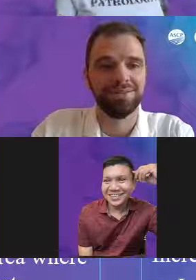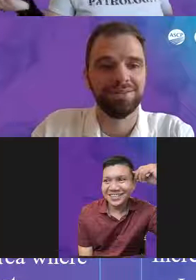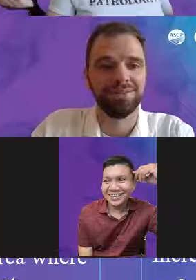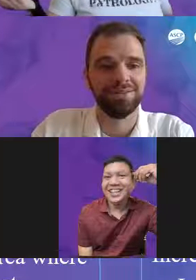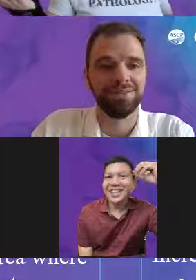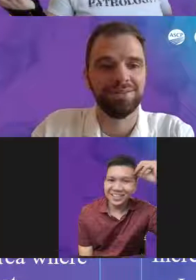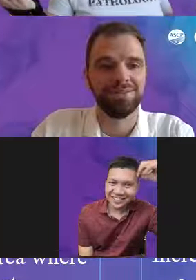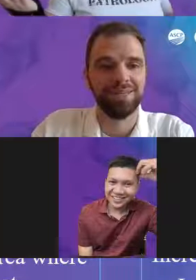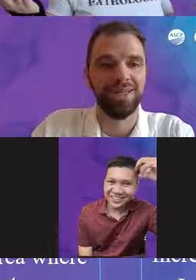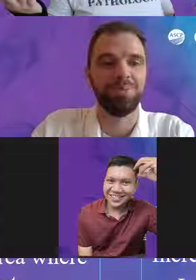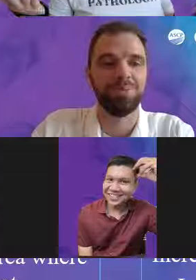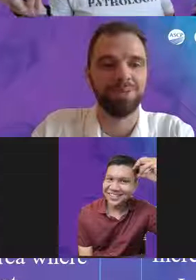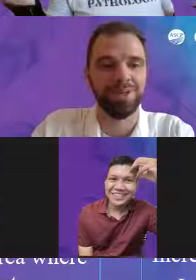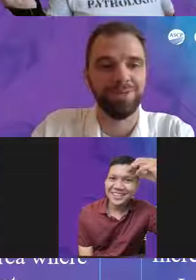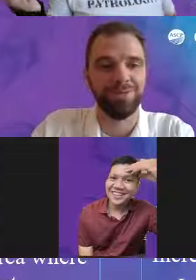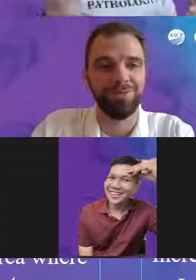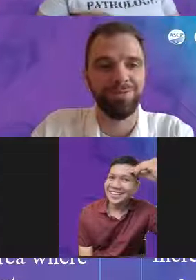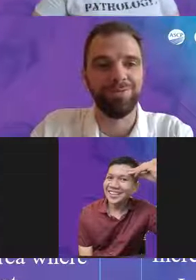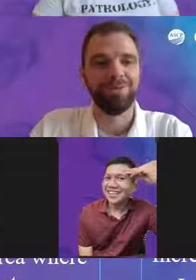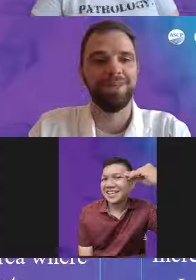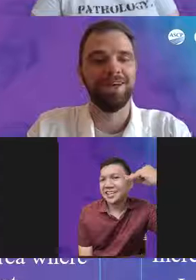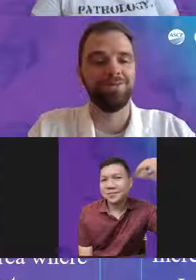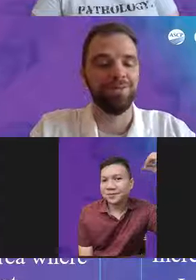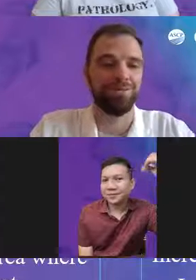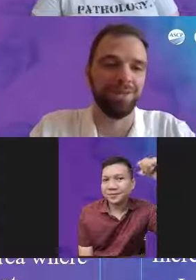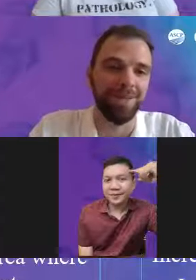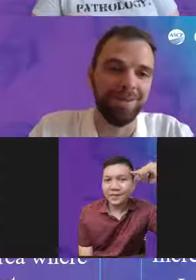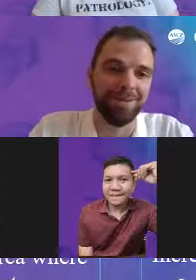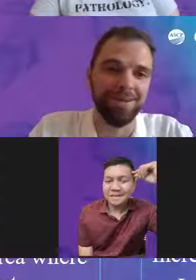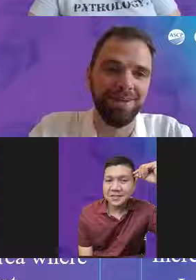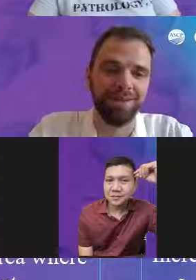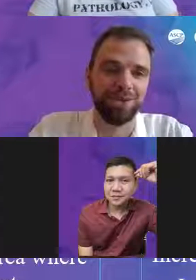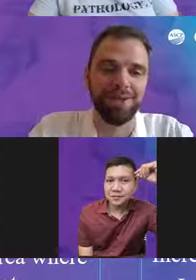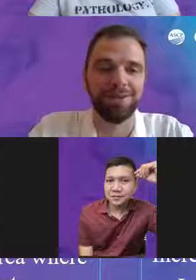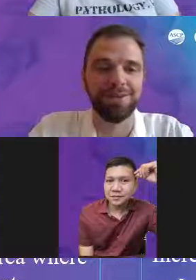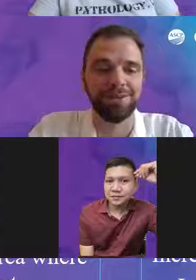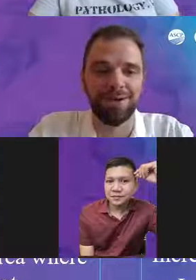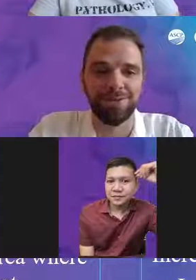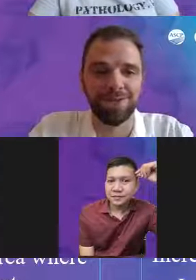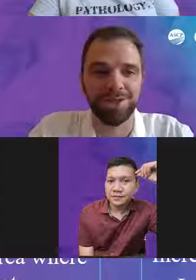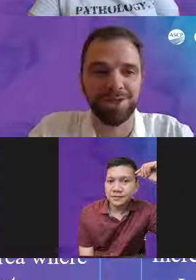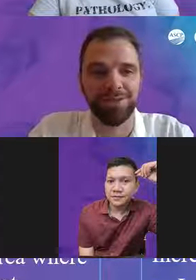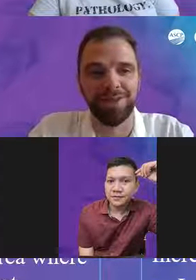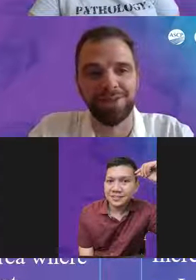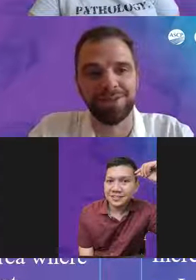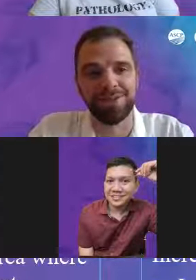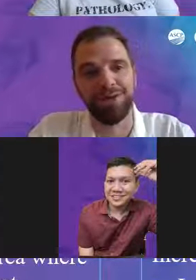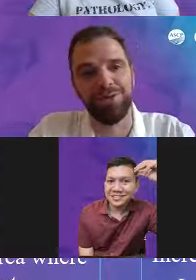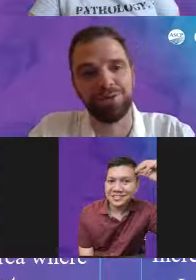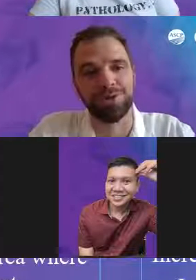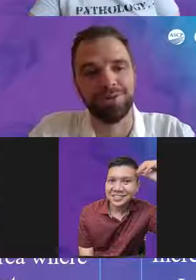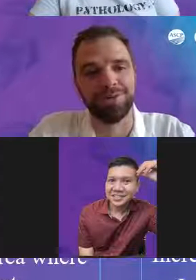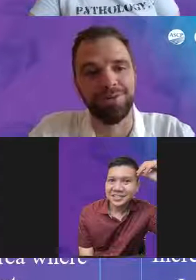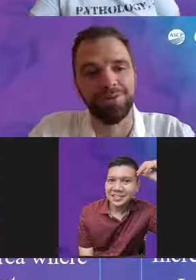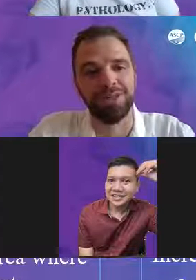x-ray. Yeah. So I feel like this conversation has even led us to